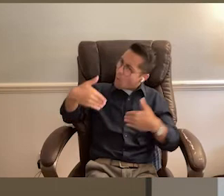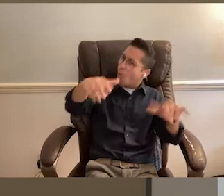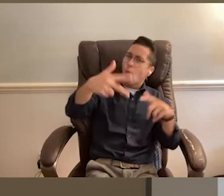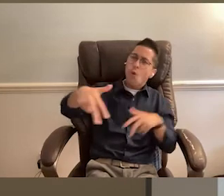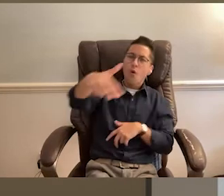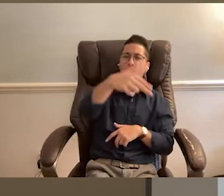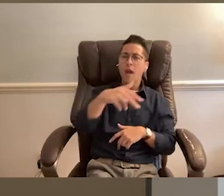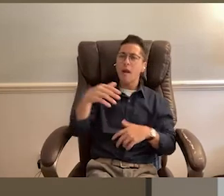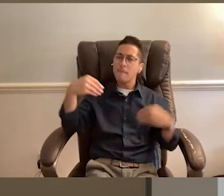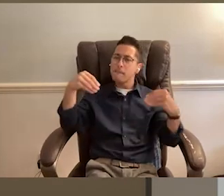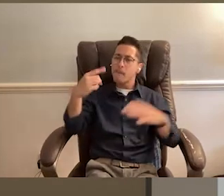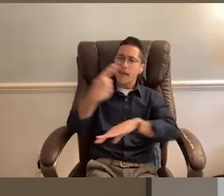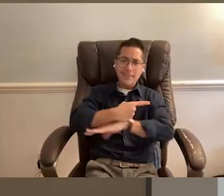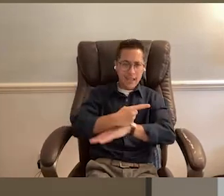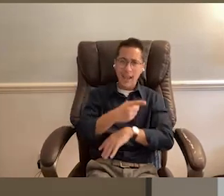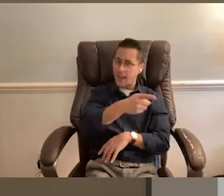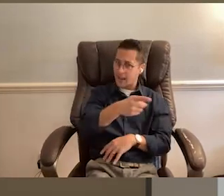games, those